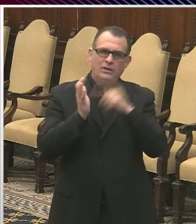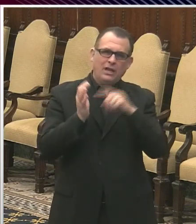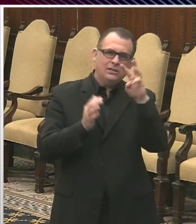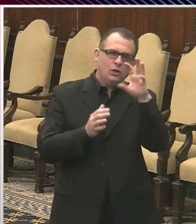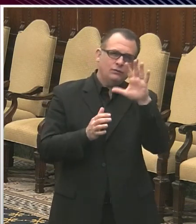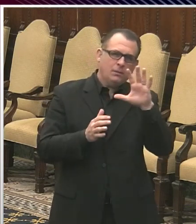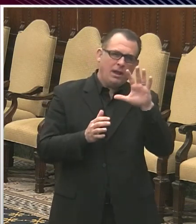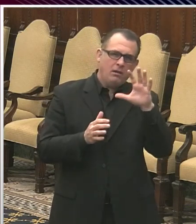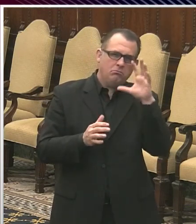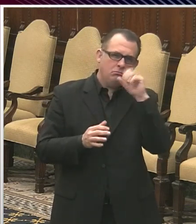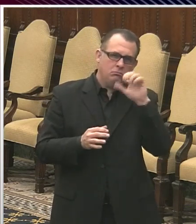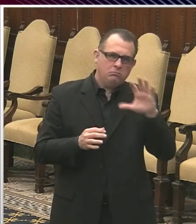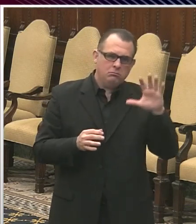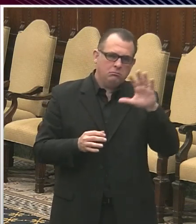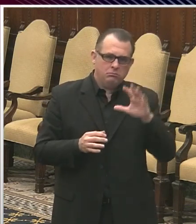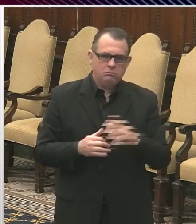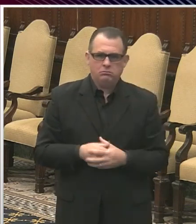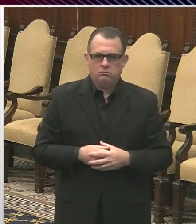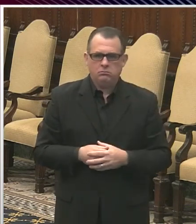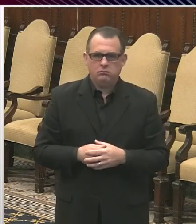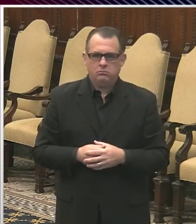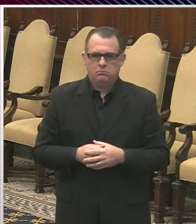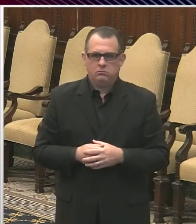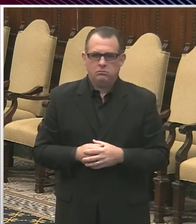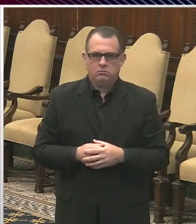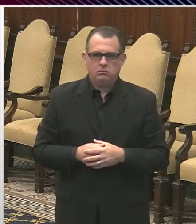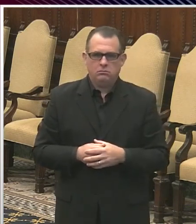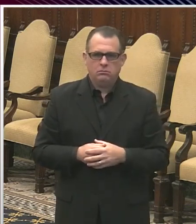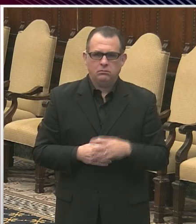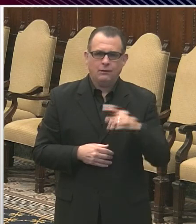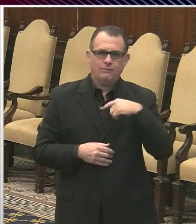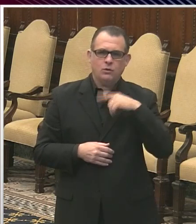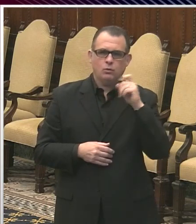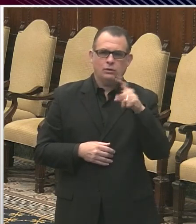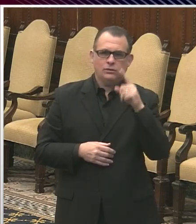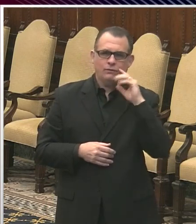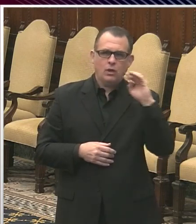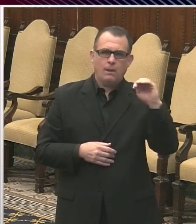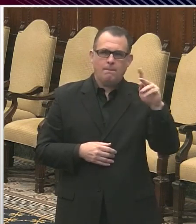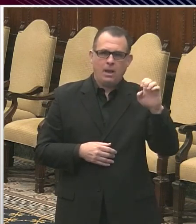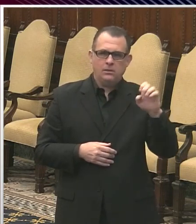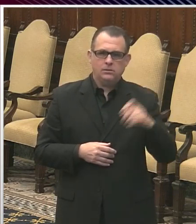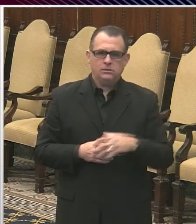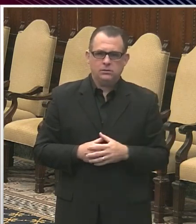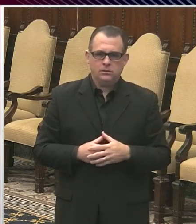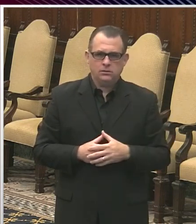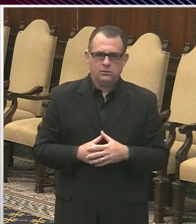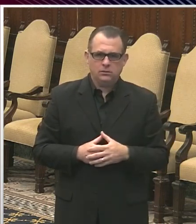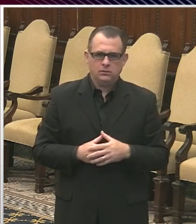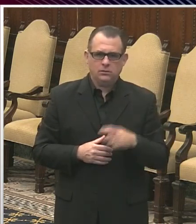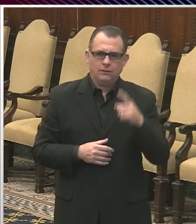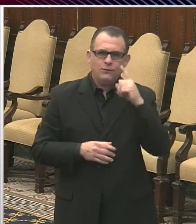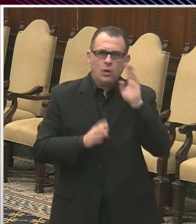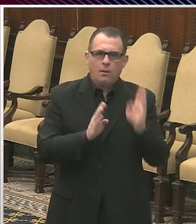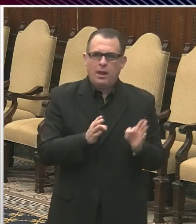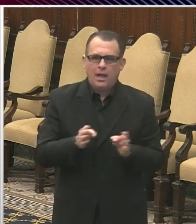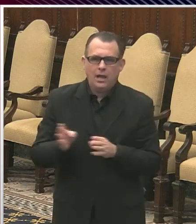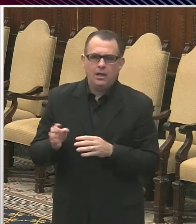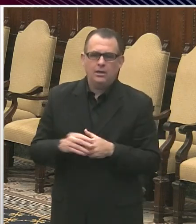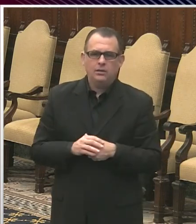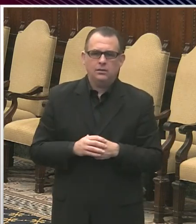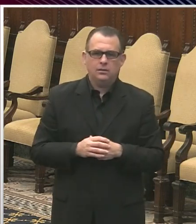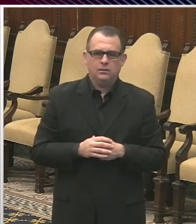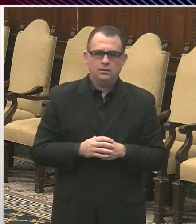1,500. Okay. And then I think this question is for Mike more than anybody. For our planning purposes,